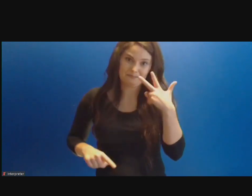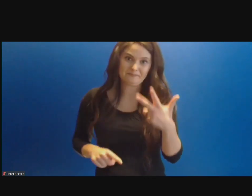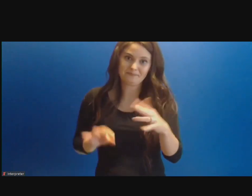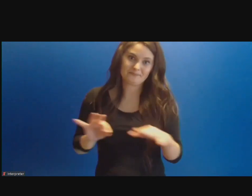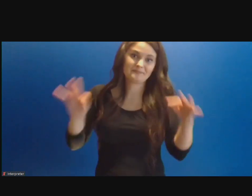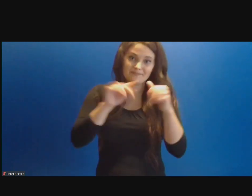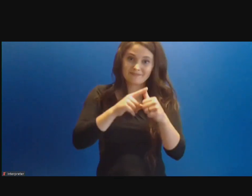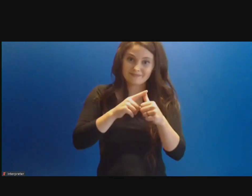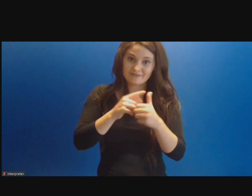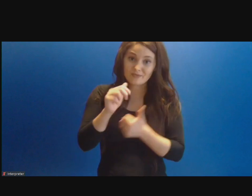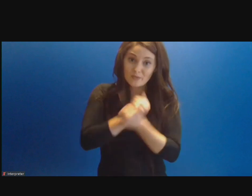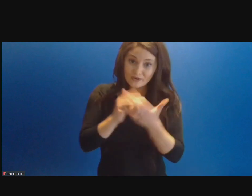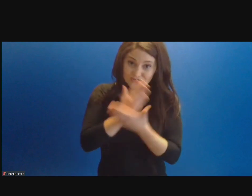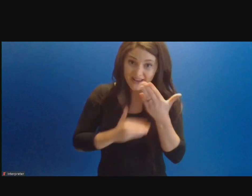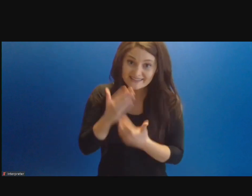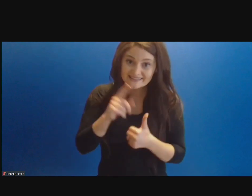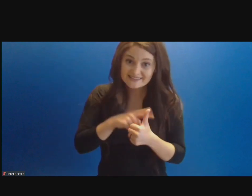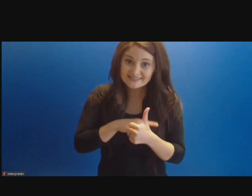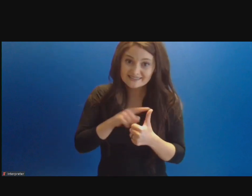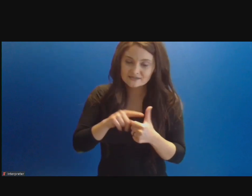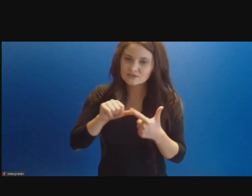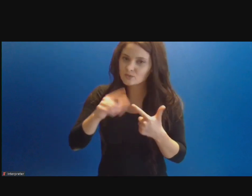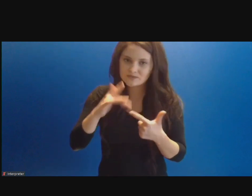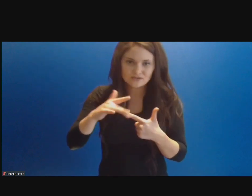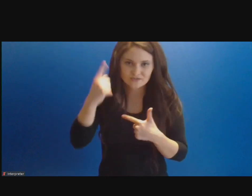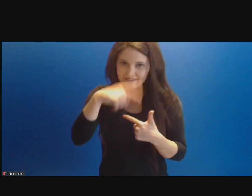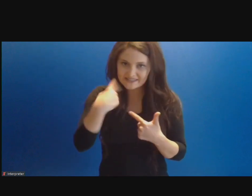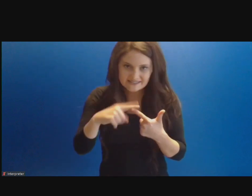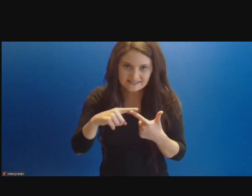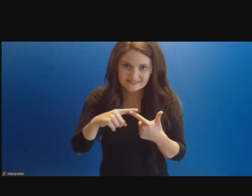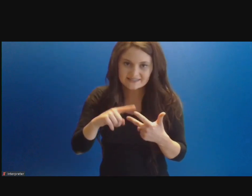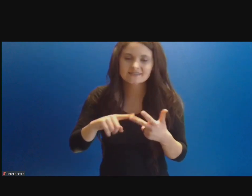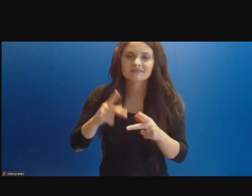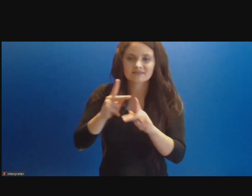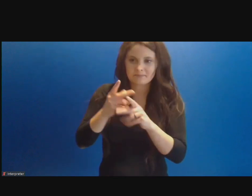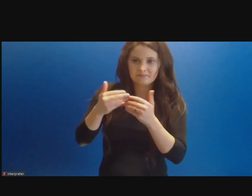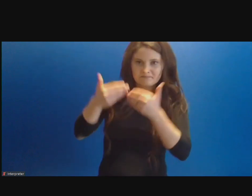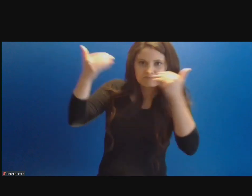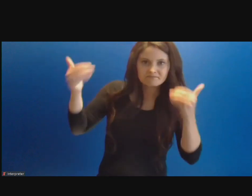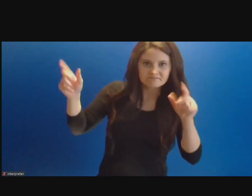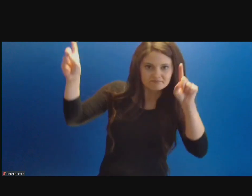Wash your hands, don't touch your face, and keep your distance.